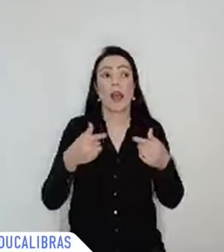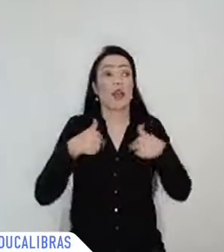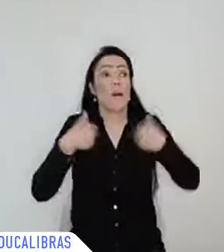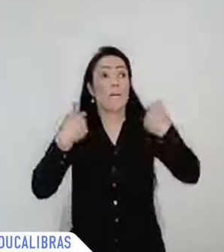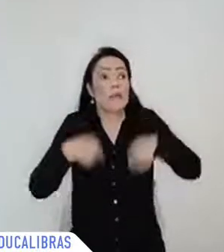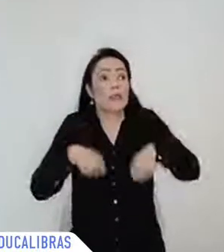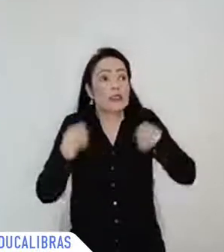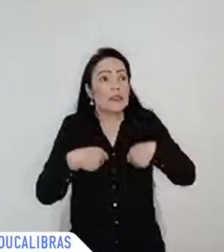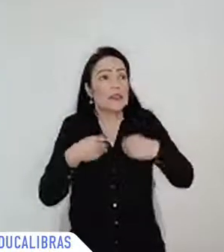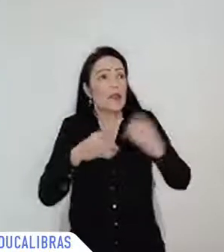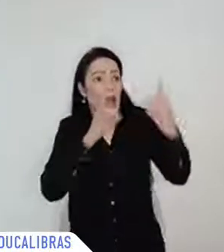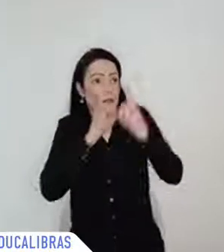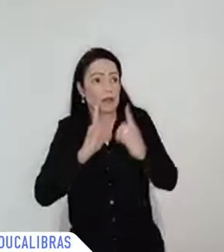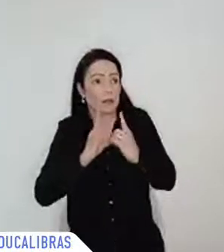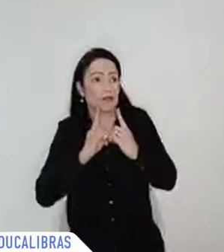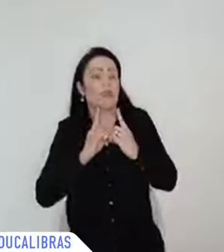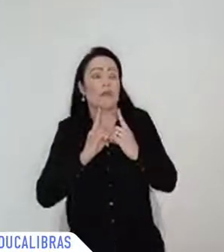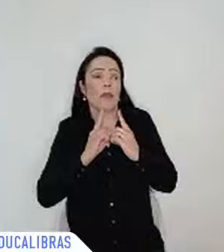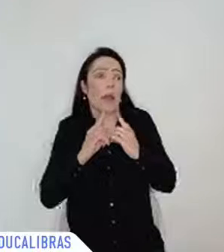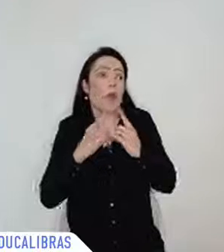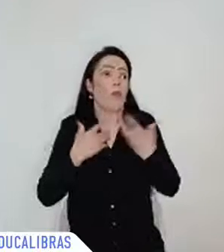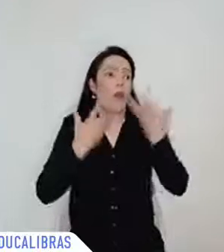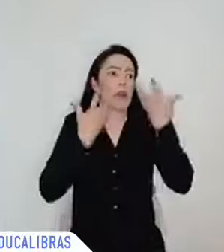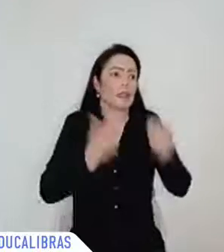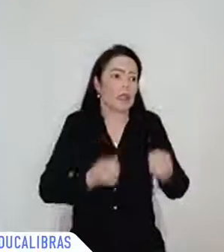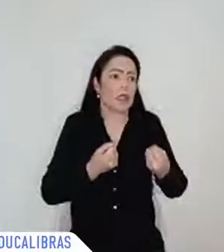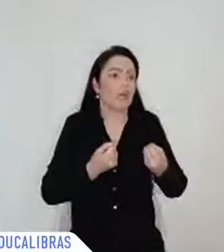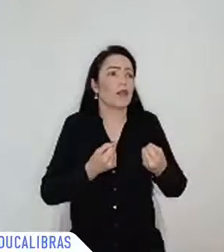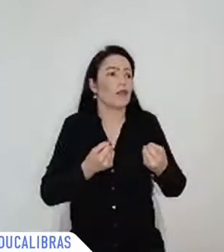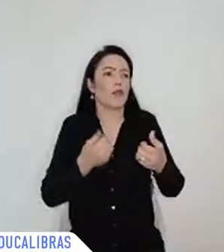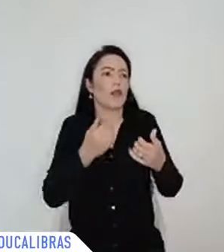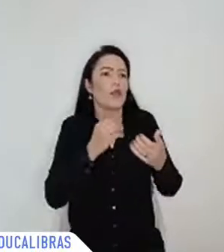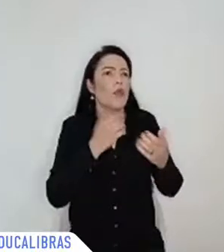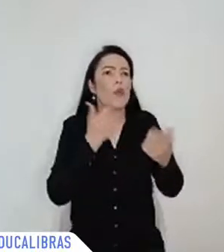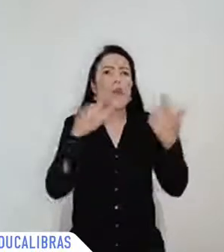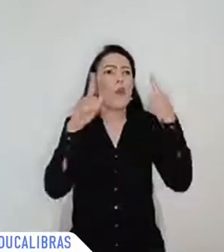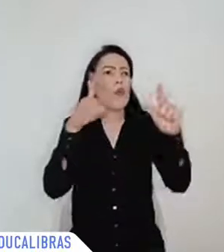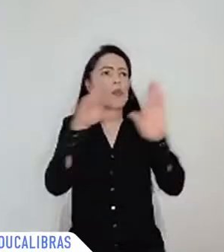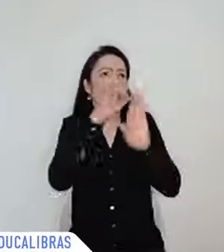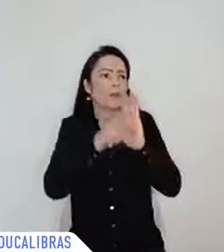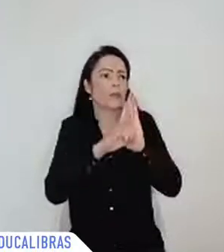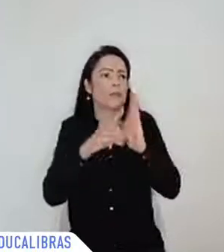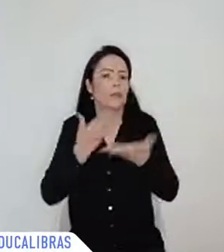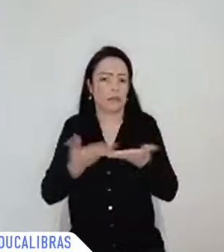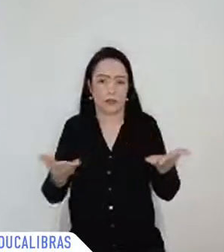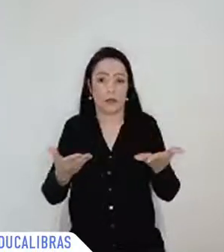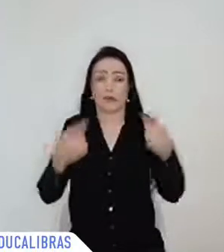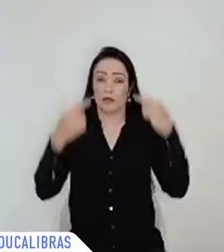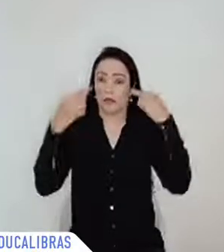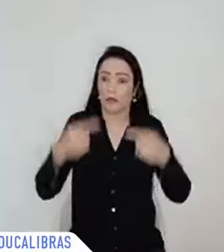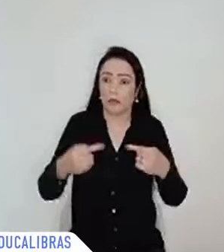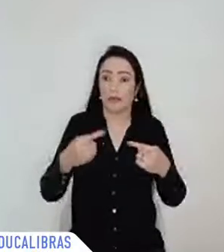so that they can have some of their needs fulfilled. I think